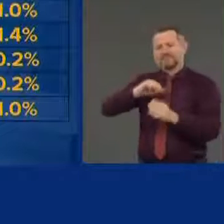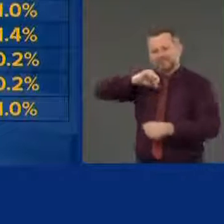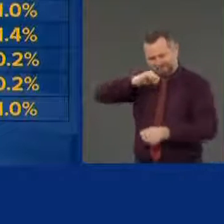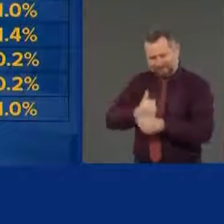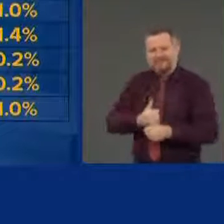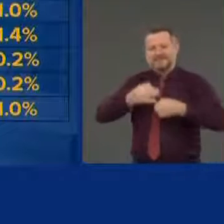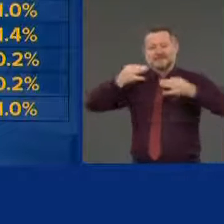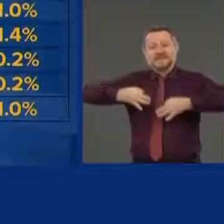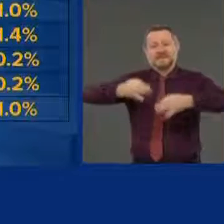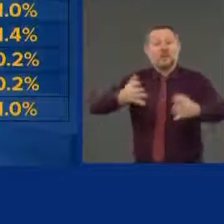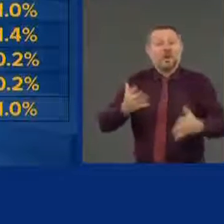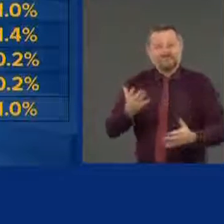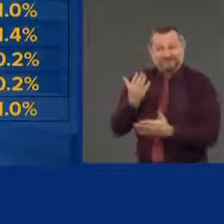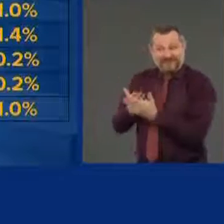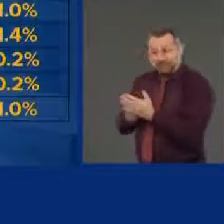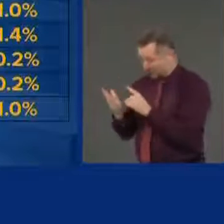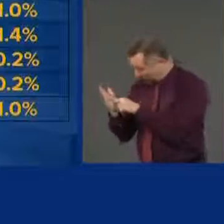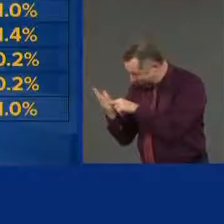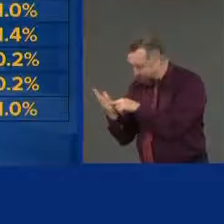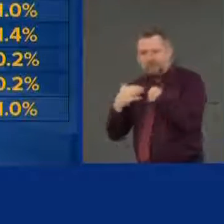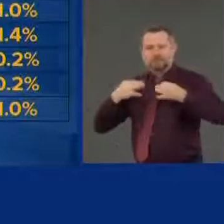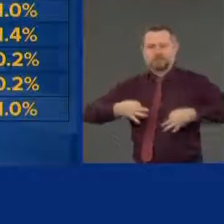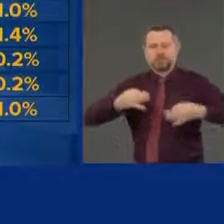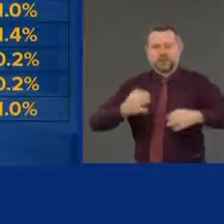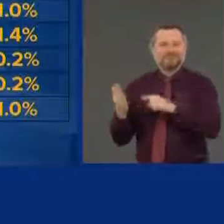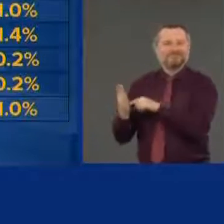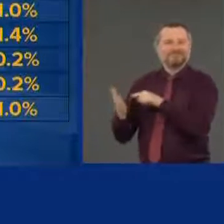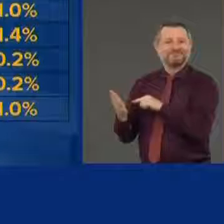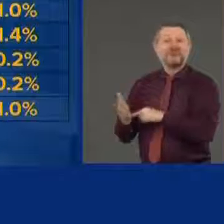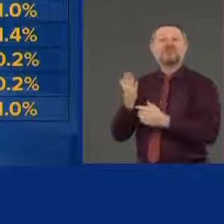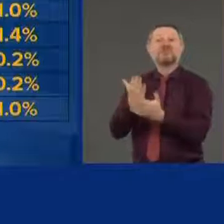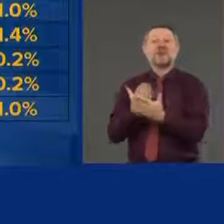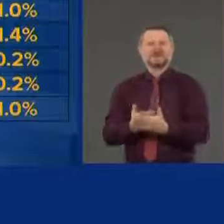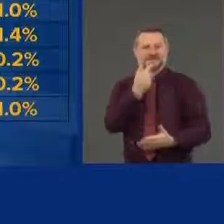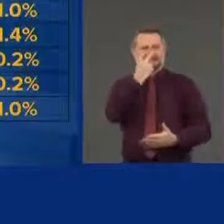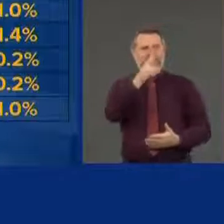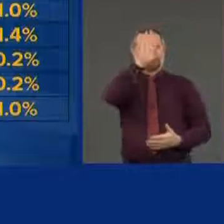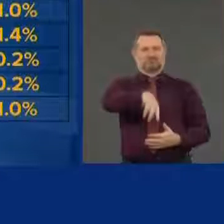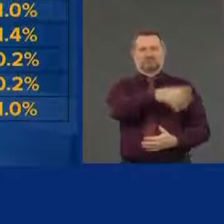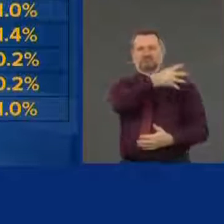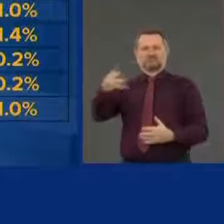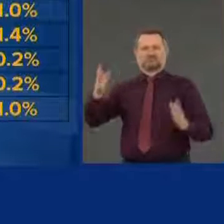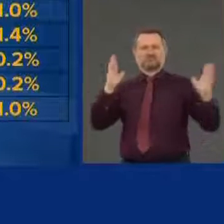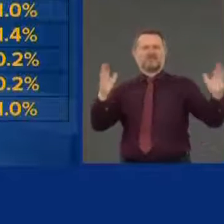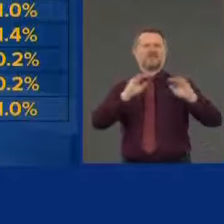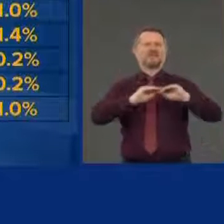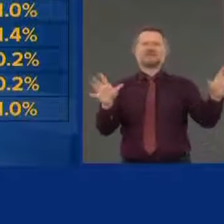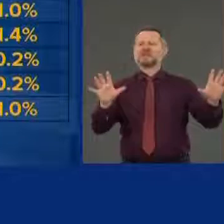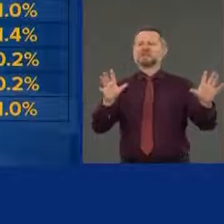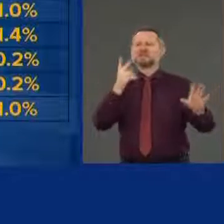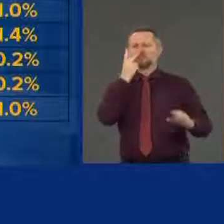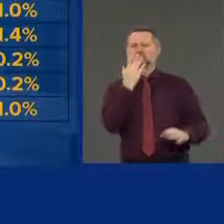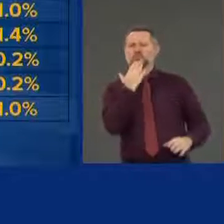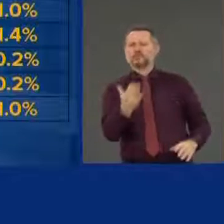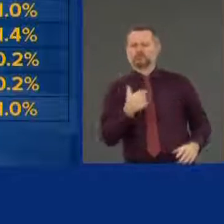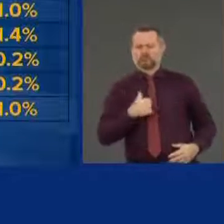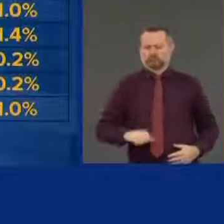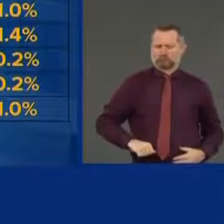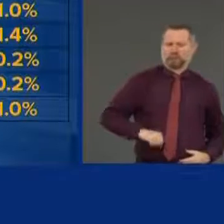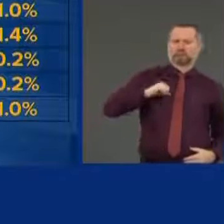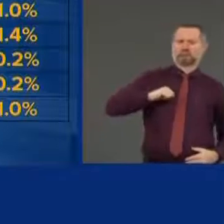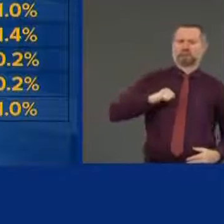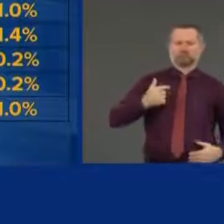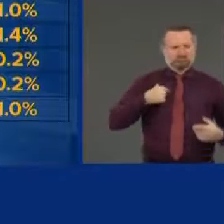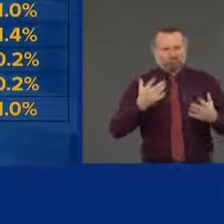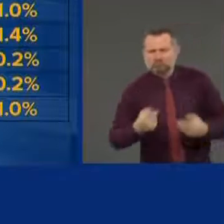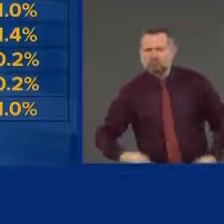day. The facts in New York are very, very good, and I am so proud of what the people in this state have